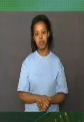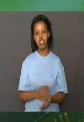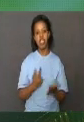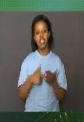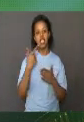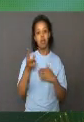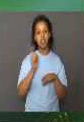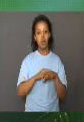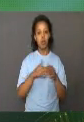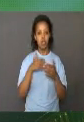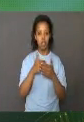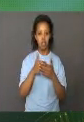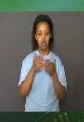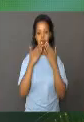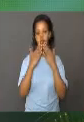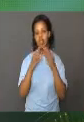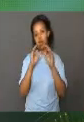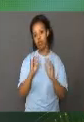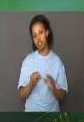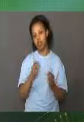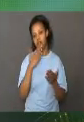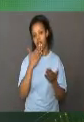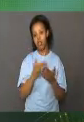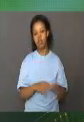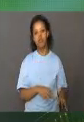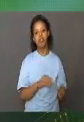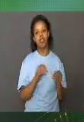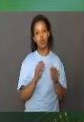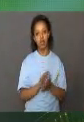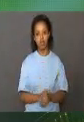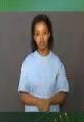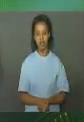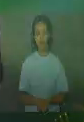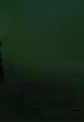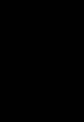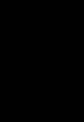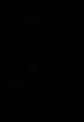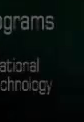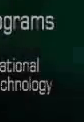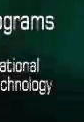Until next time, thank you, teacher. Thank you, students.